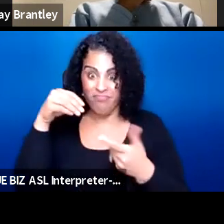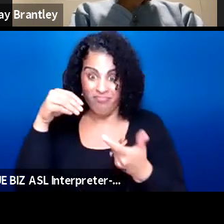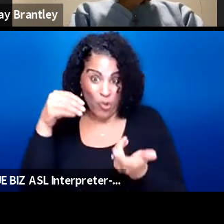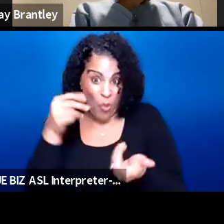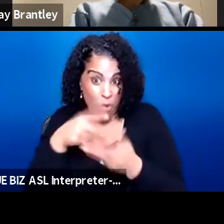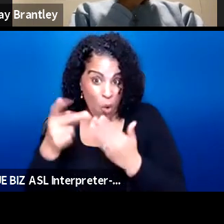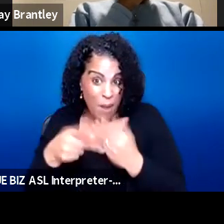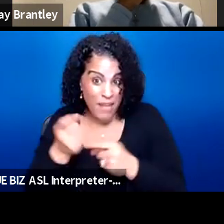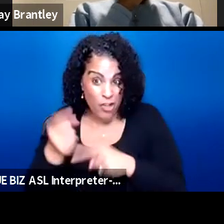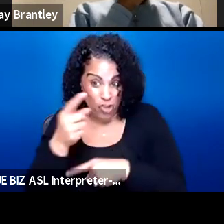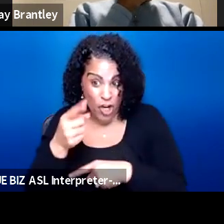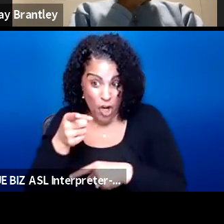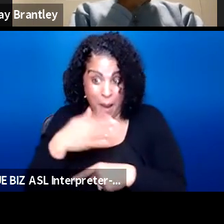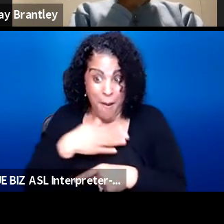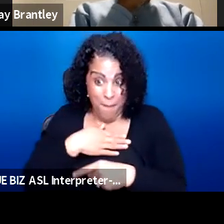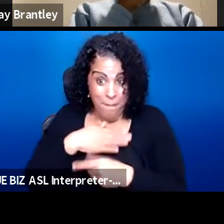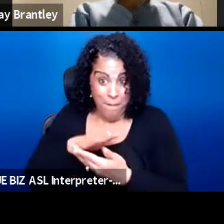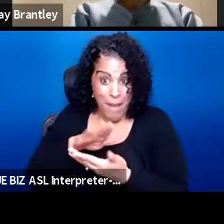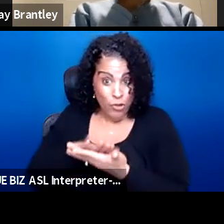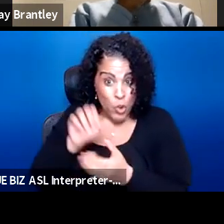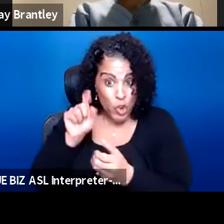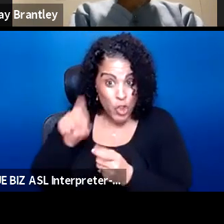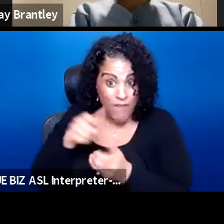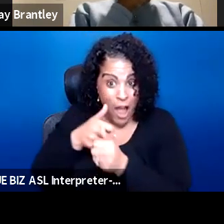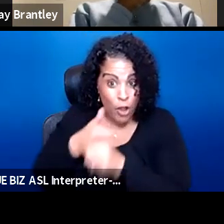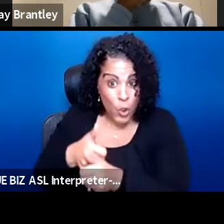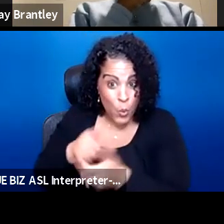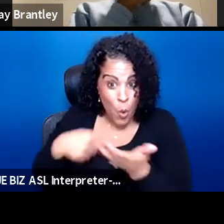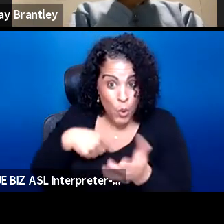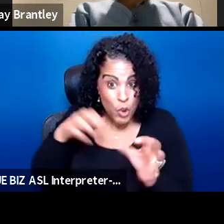my school should follow suit with as well.